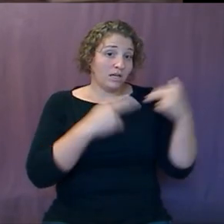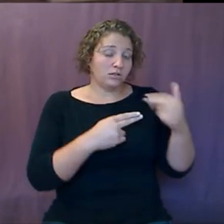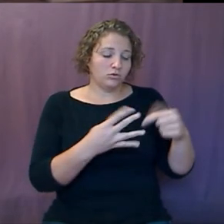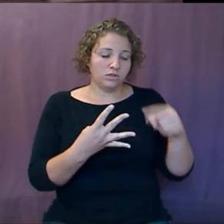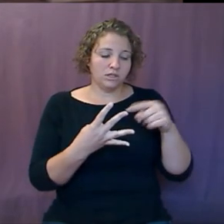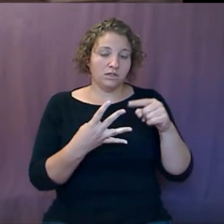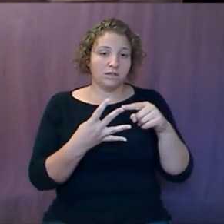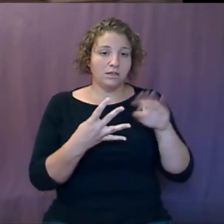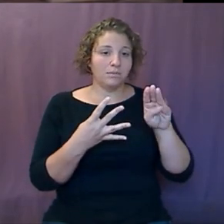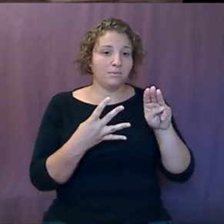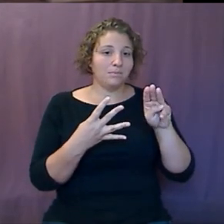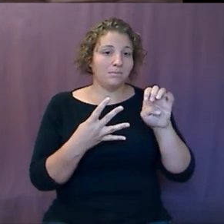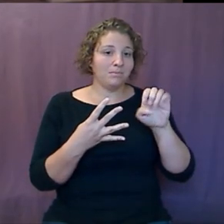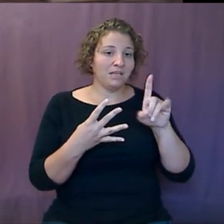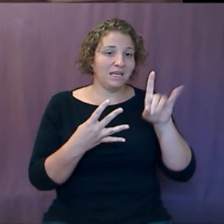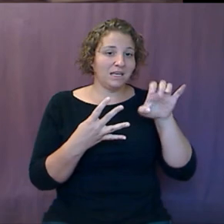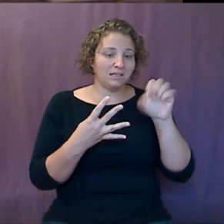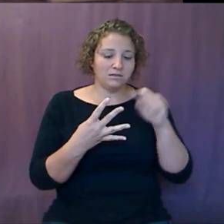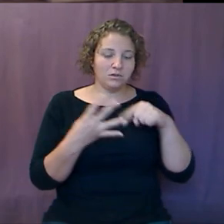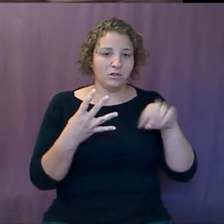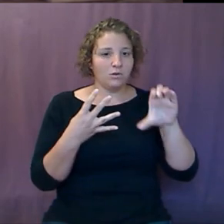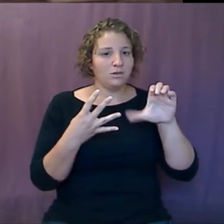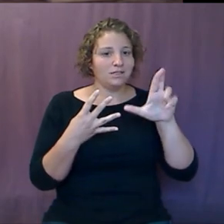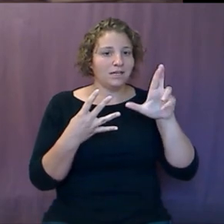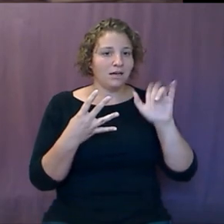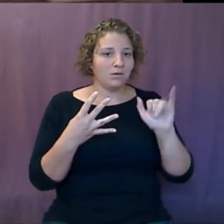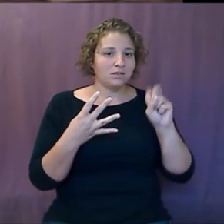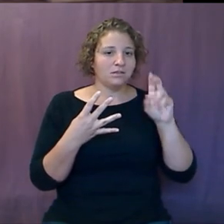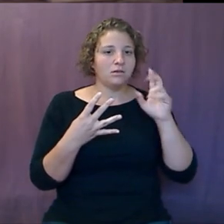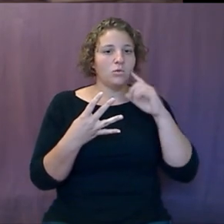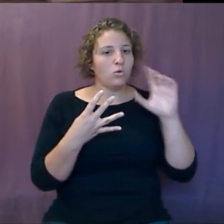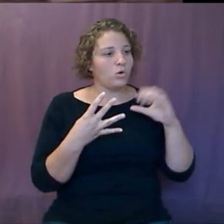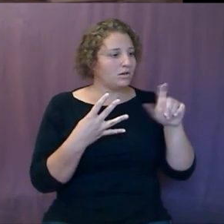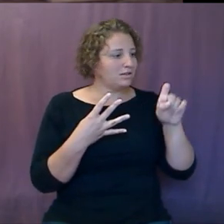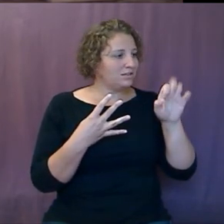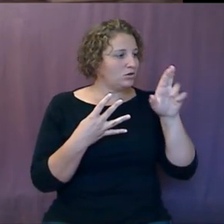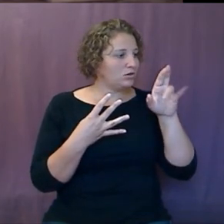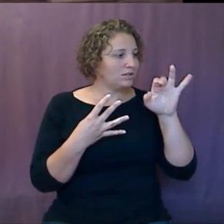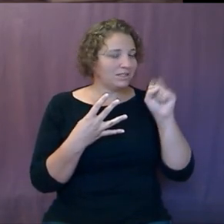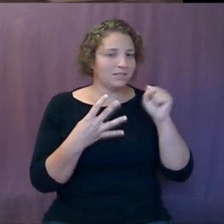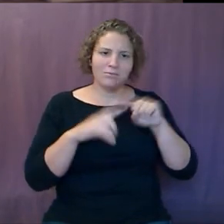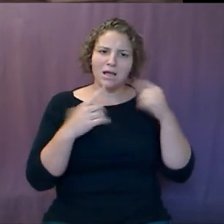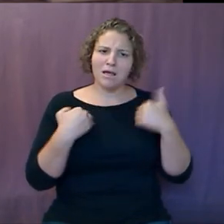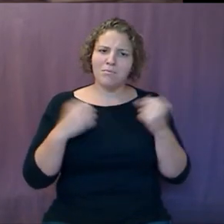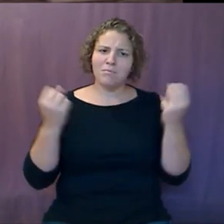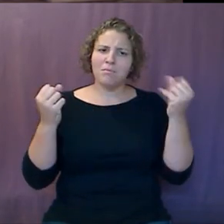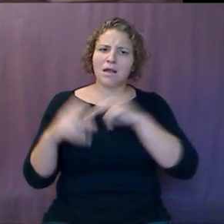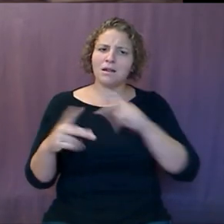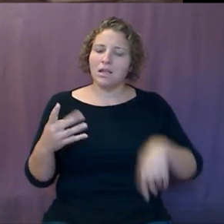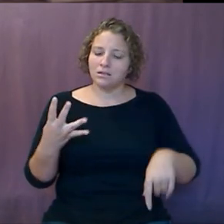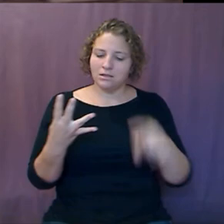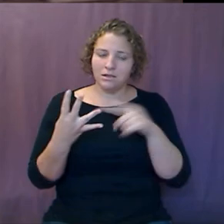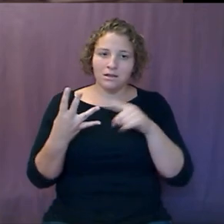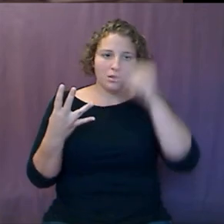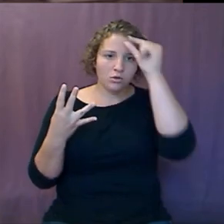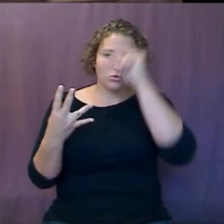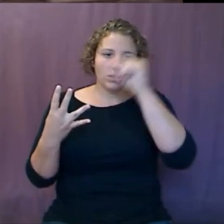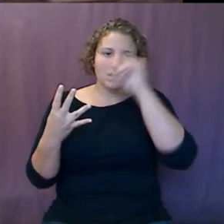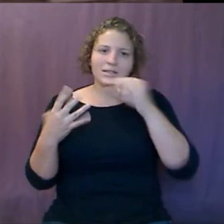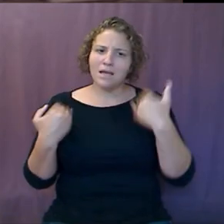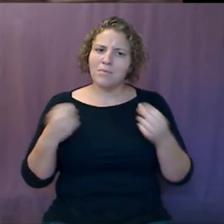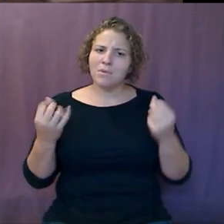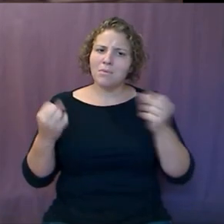when we think of the Grecian Empire there's really only one name associated and that is Alexander the Great but again also kings in